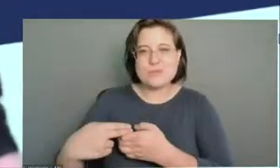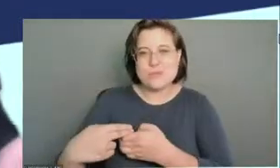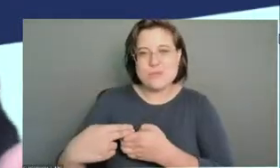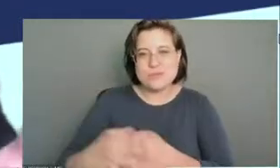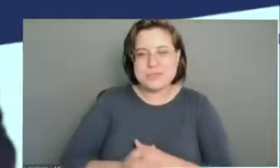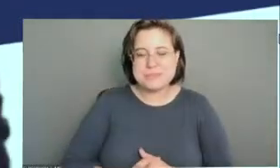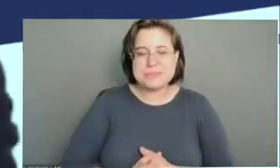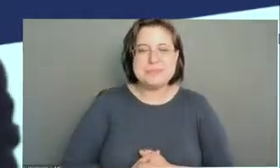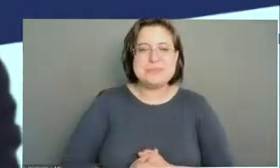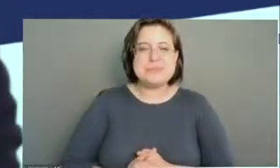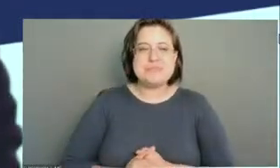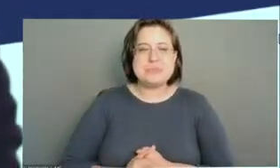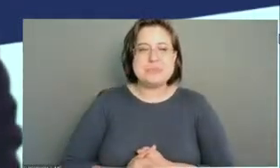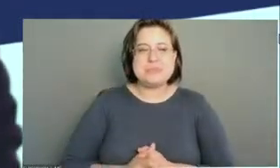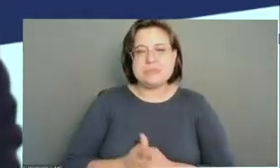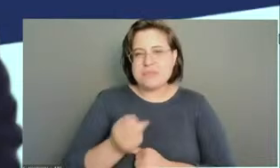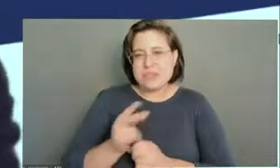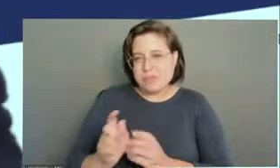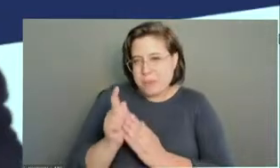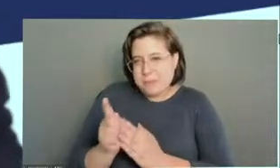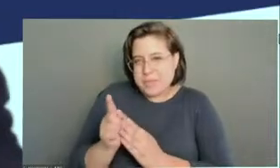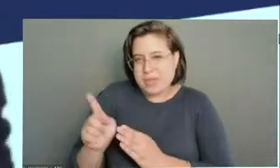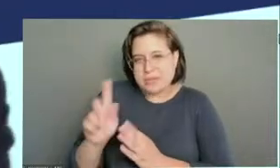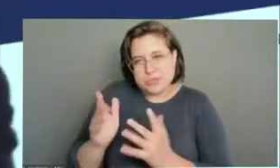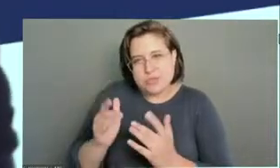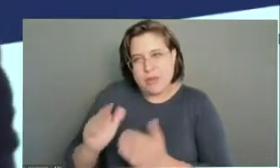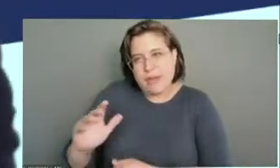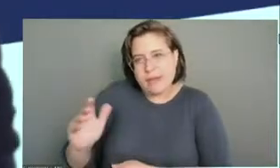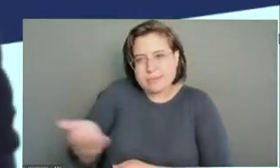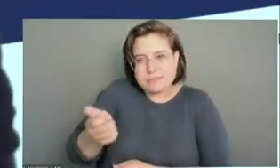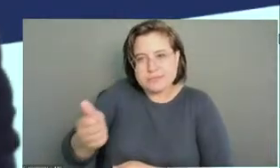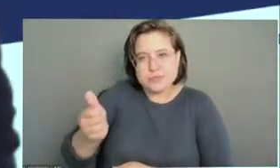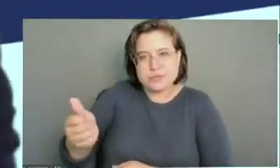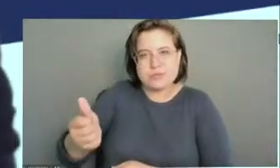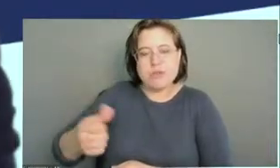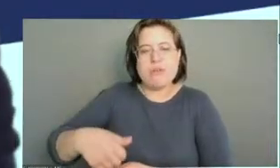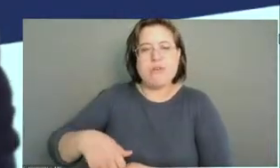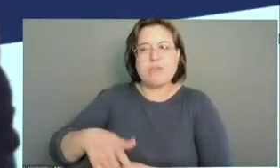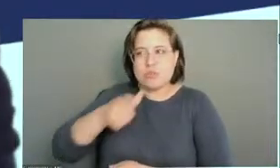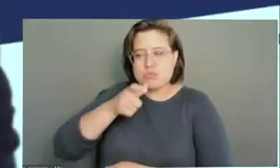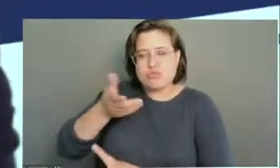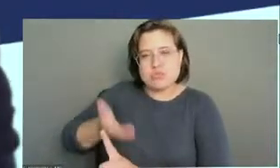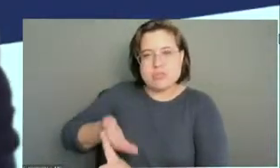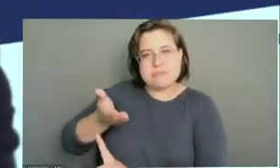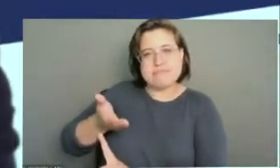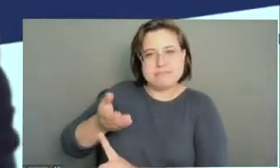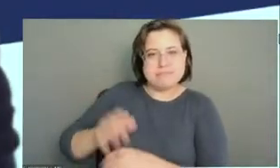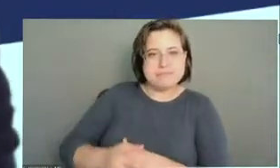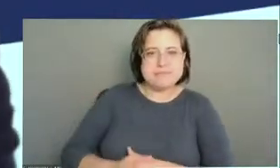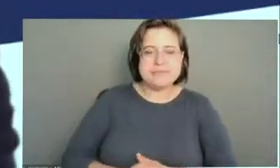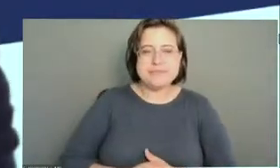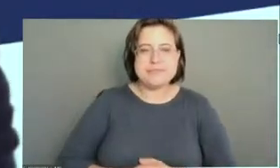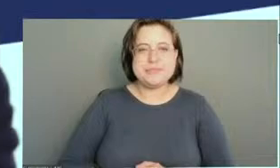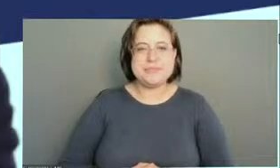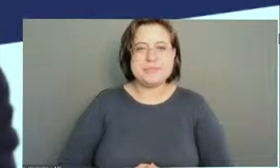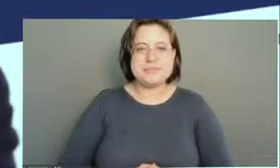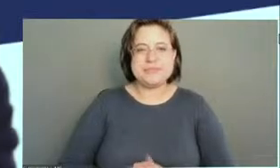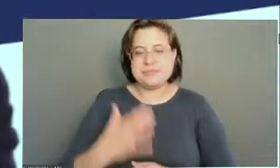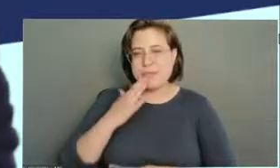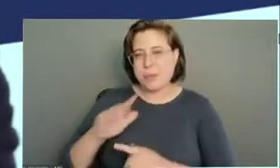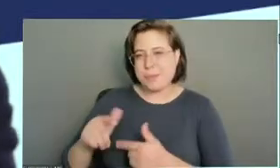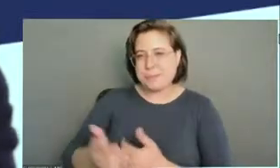us. We have a couple of minutes now for you to just introduce yourself to the group and to those who have joined us for the meeting. Thank you. The floor is